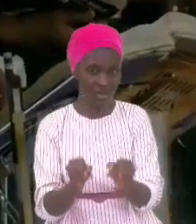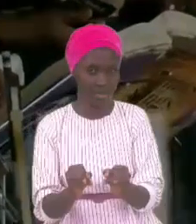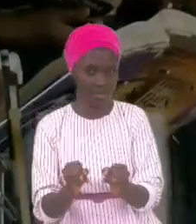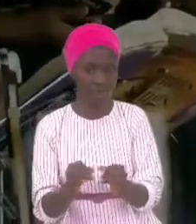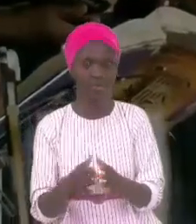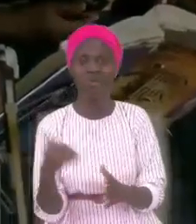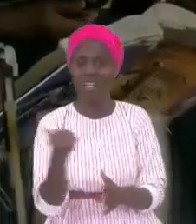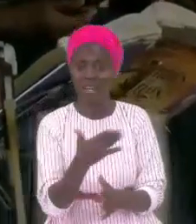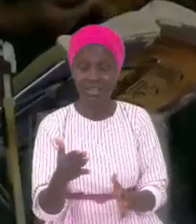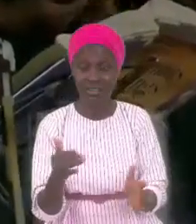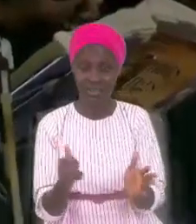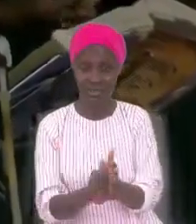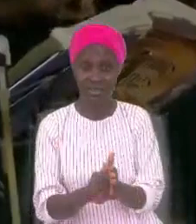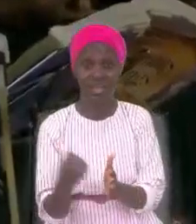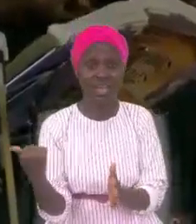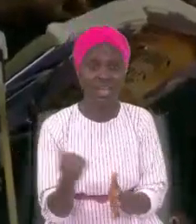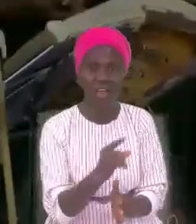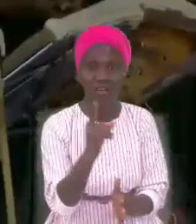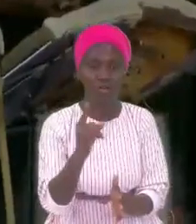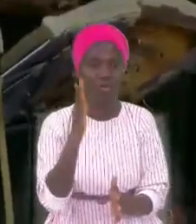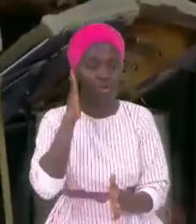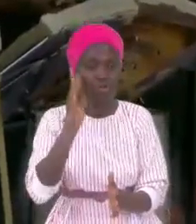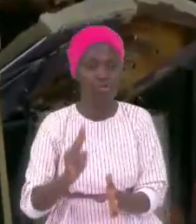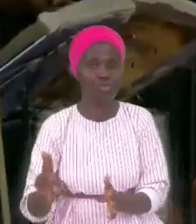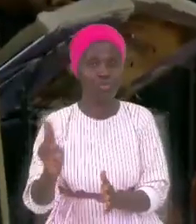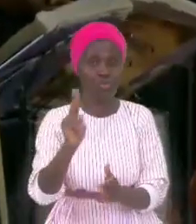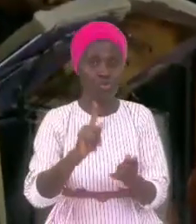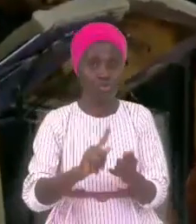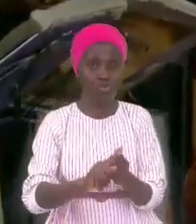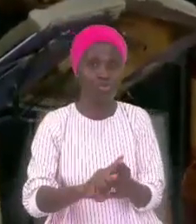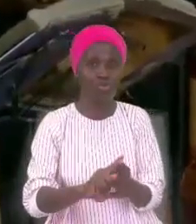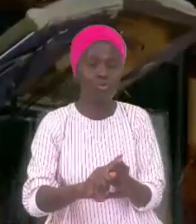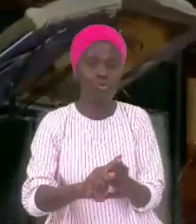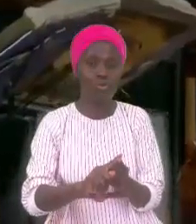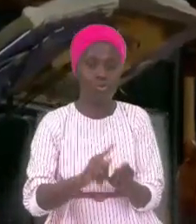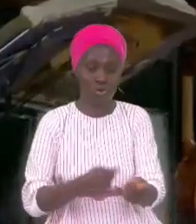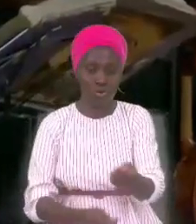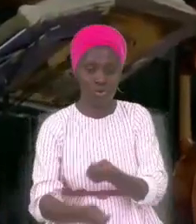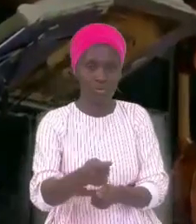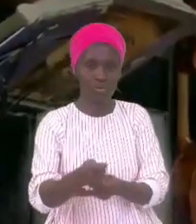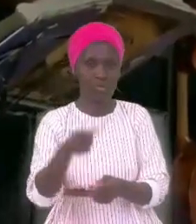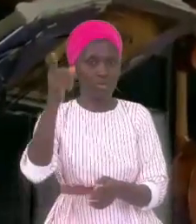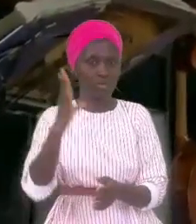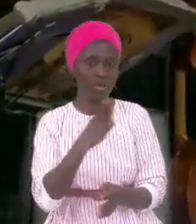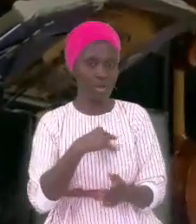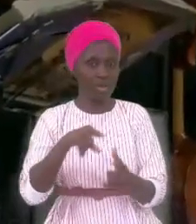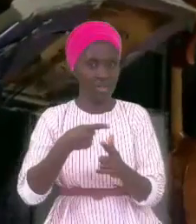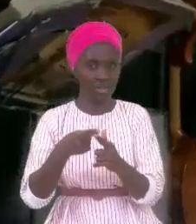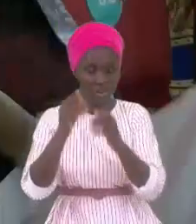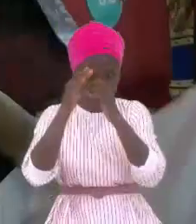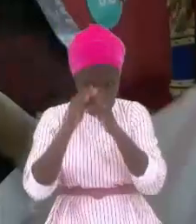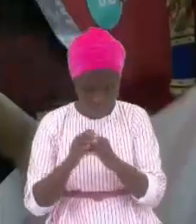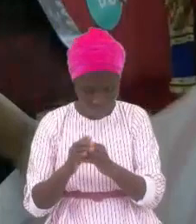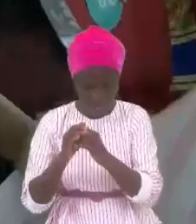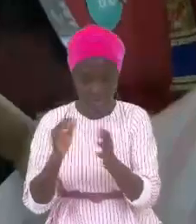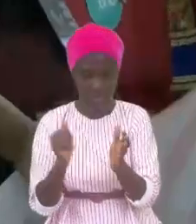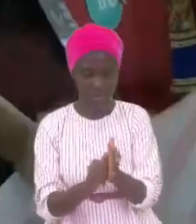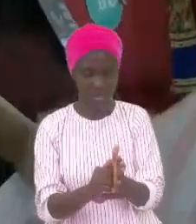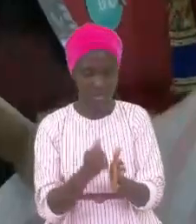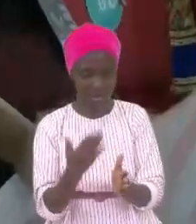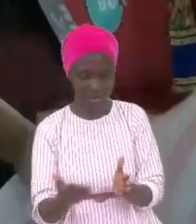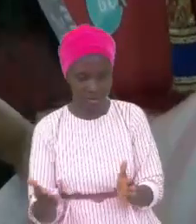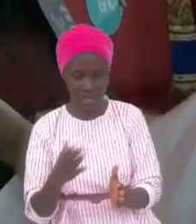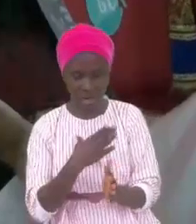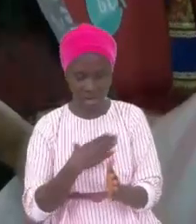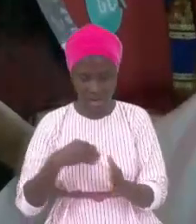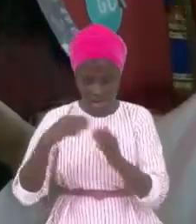Anything, anyone, we use to replace God, and we worship that one, bend to that one, obey that one,